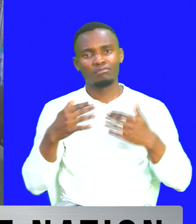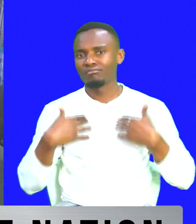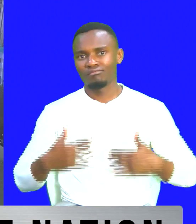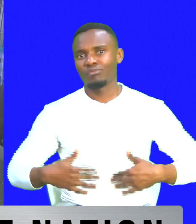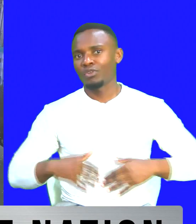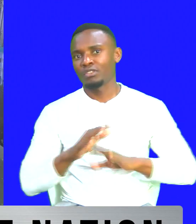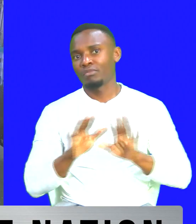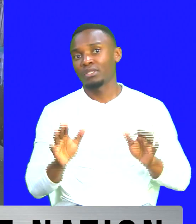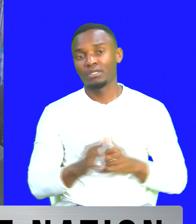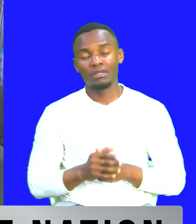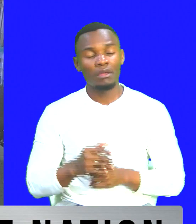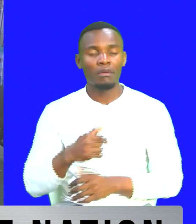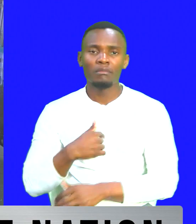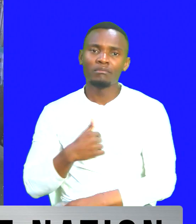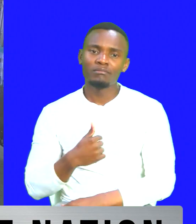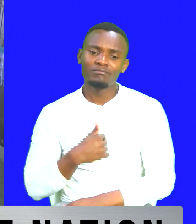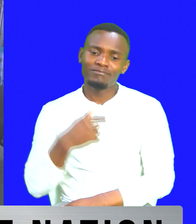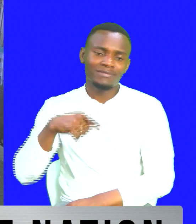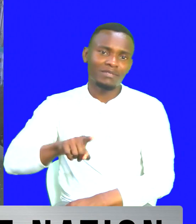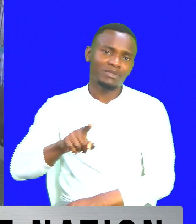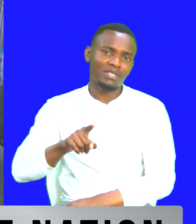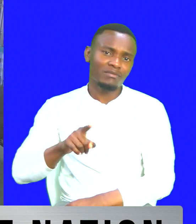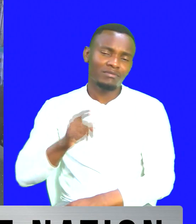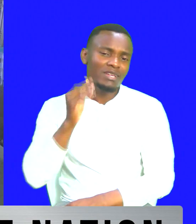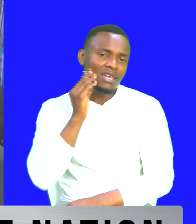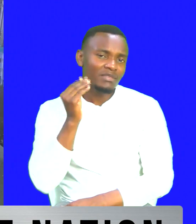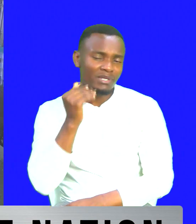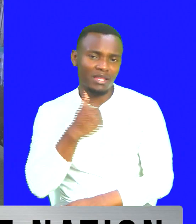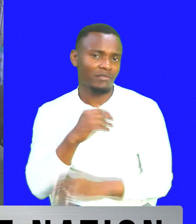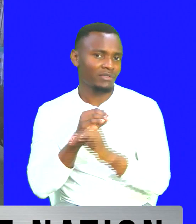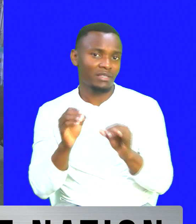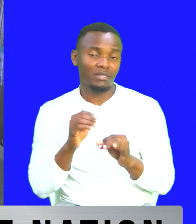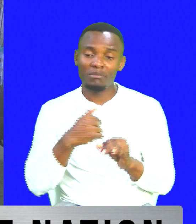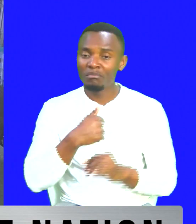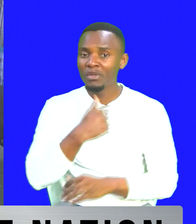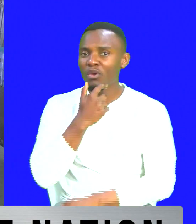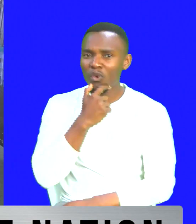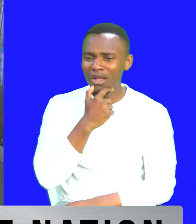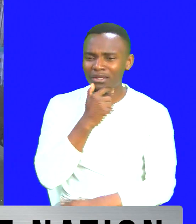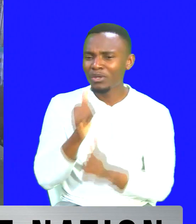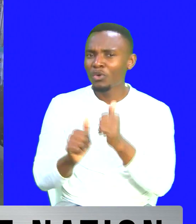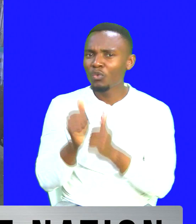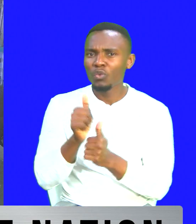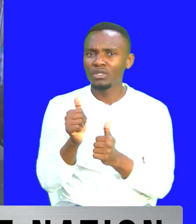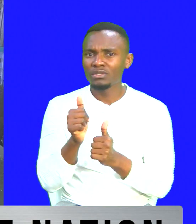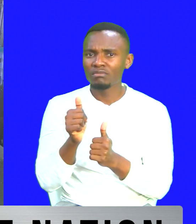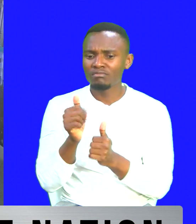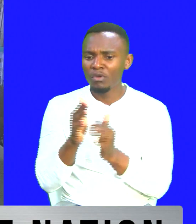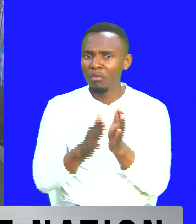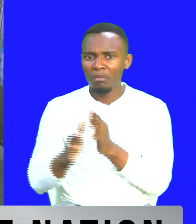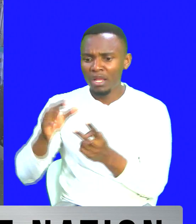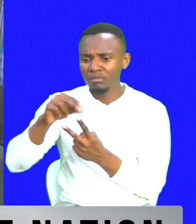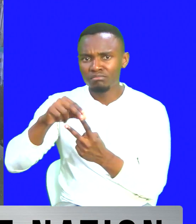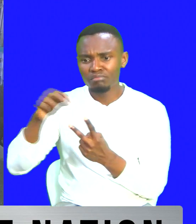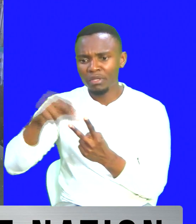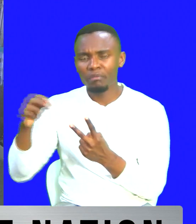I don't want to say they are not qualified, but I wonder what criteria was used such that instead of using maybe military, they took police